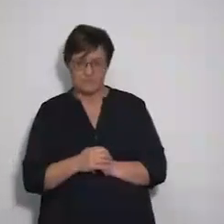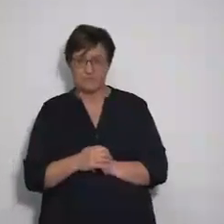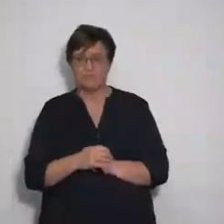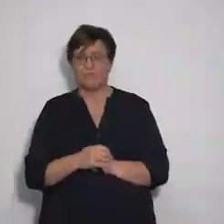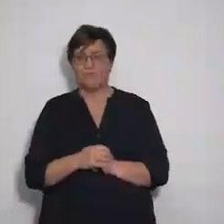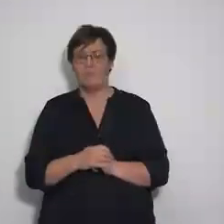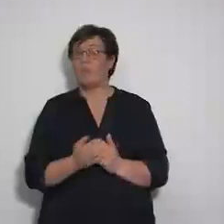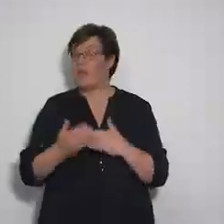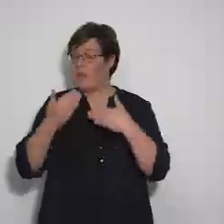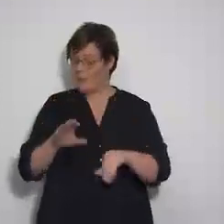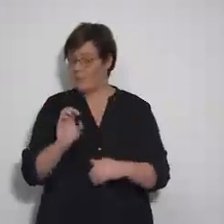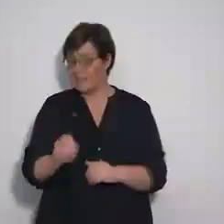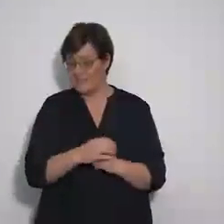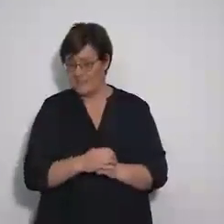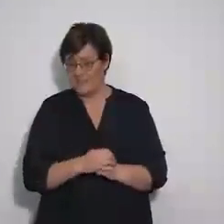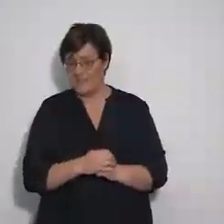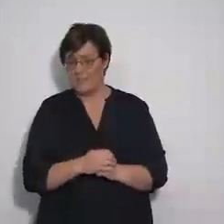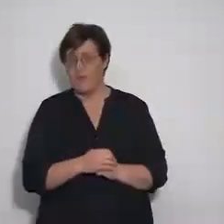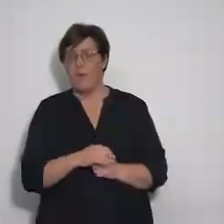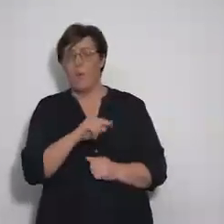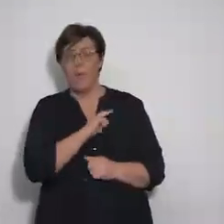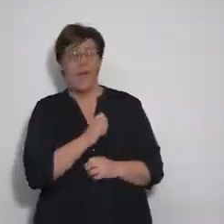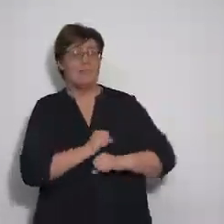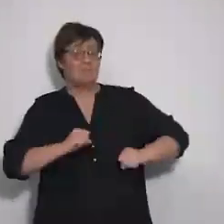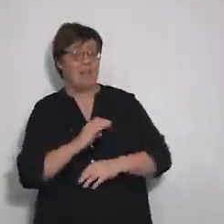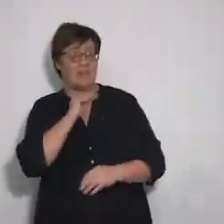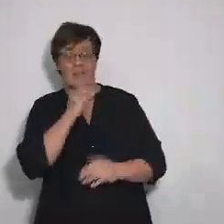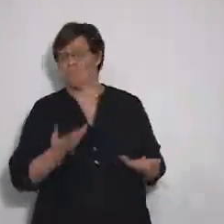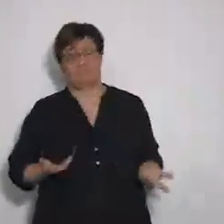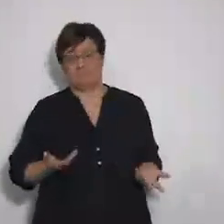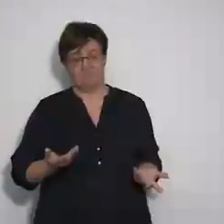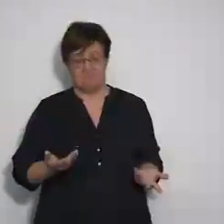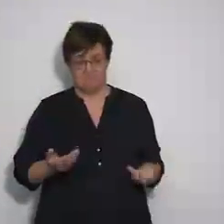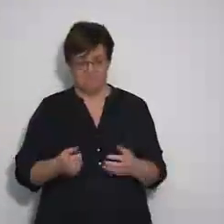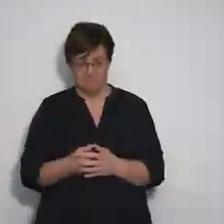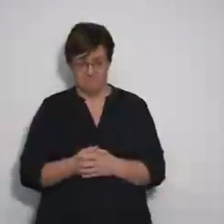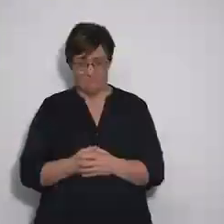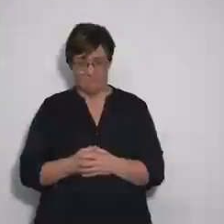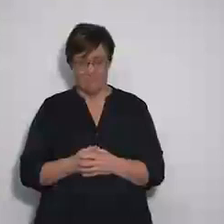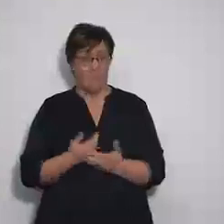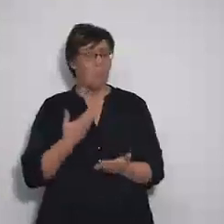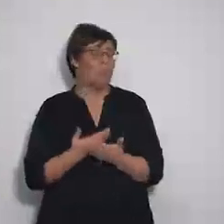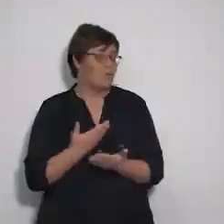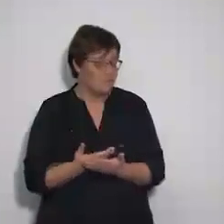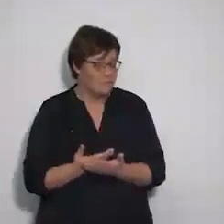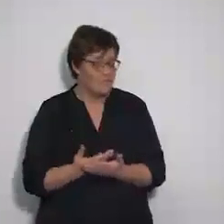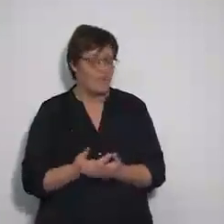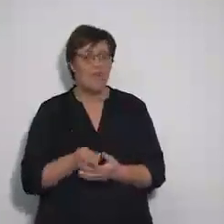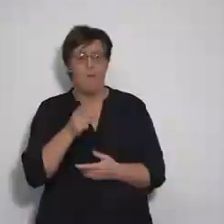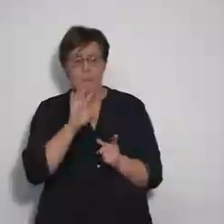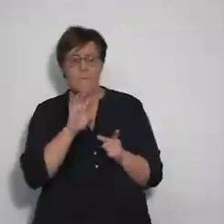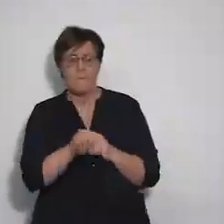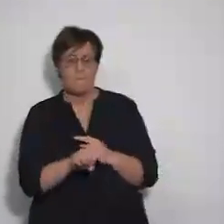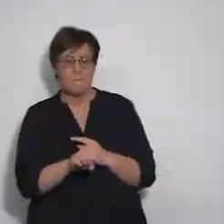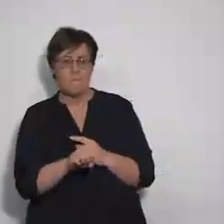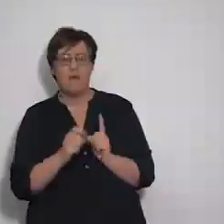And there are limitations because there's a lack of space for example. Possibly